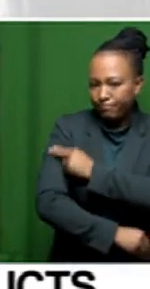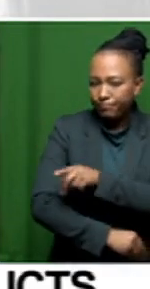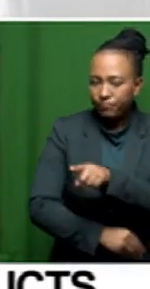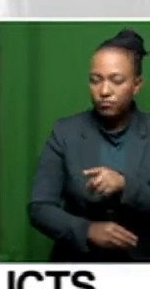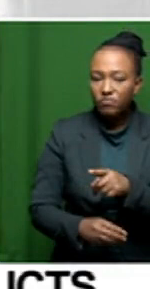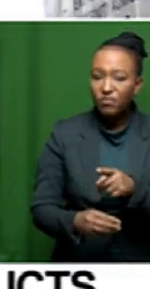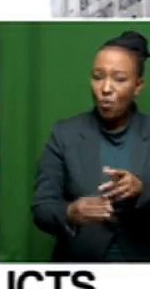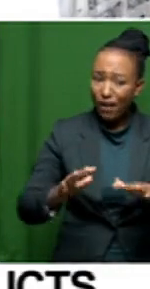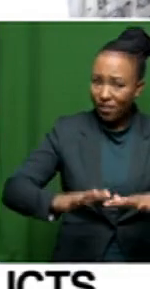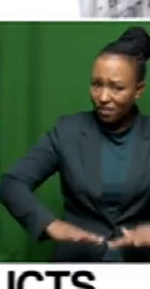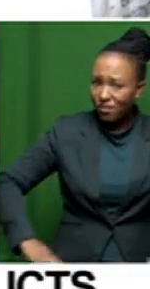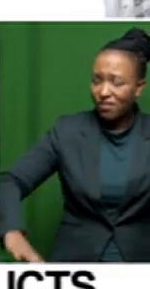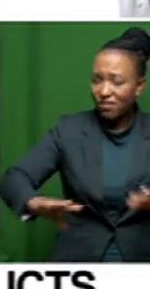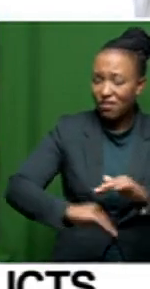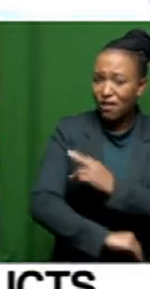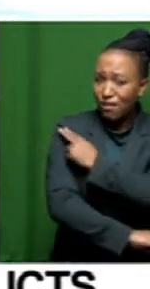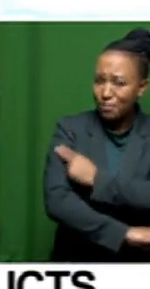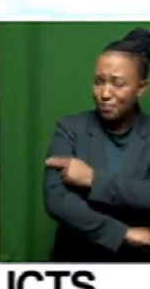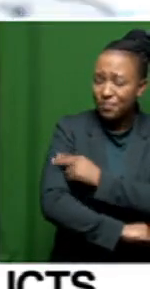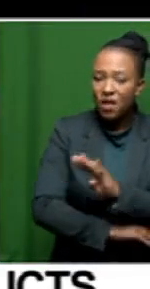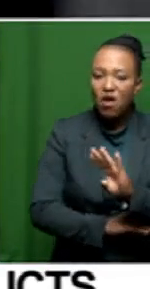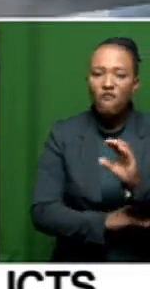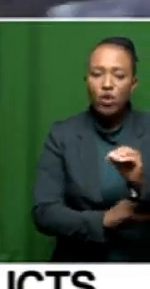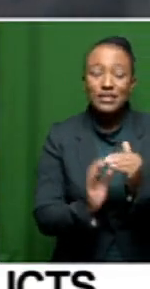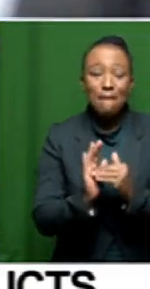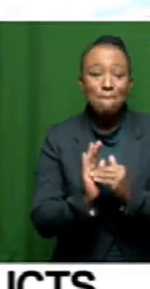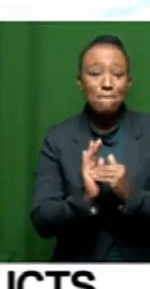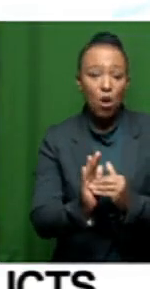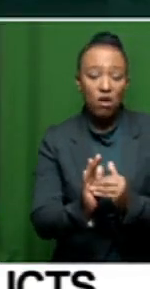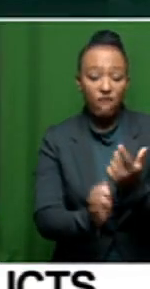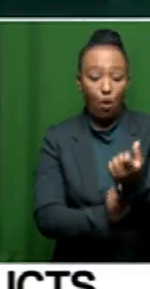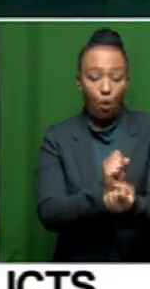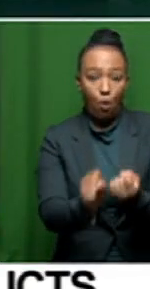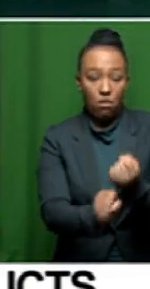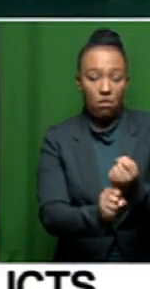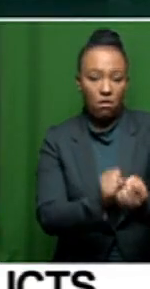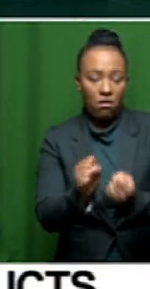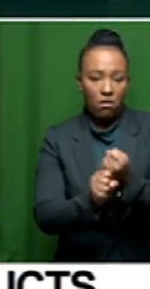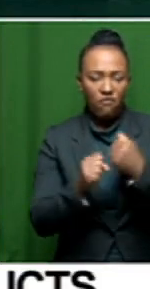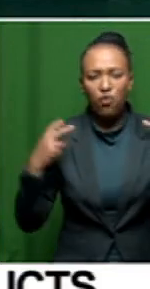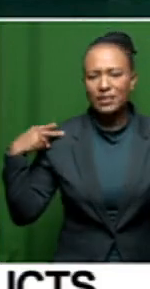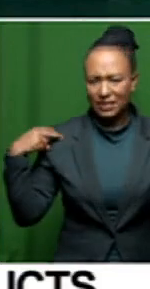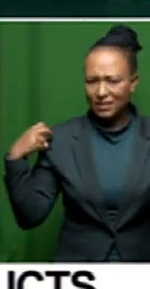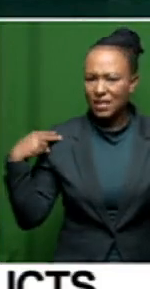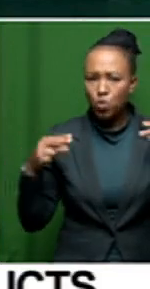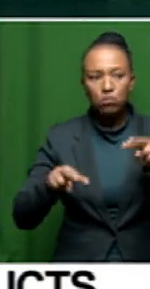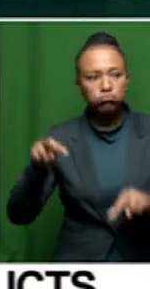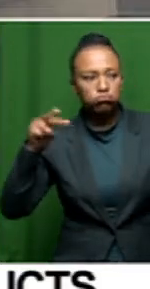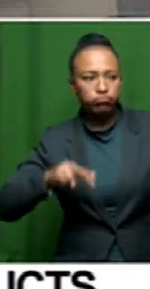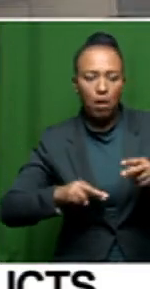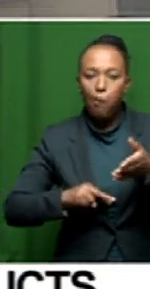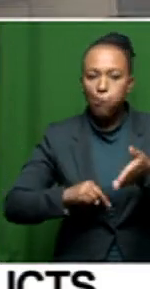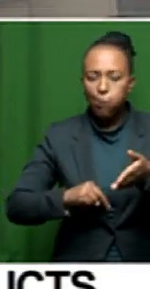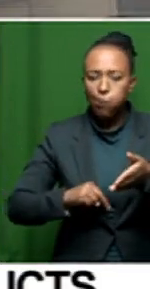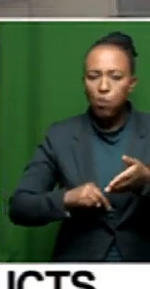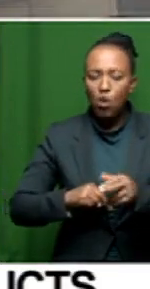that spends around 40 million rand per annum on security. So those sort of issues, did